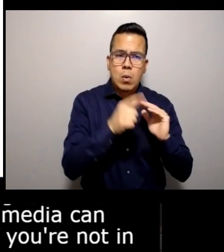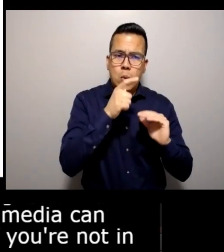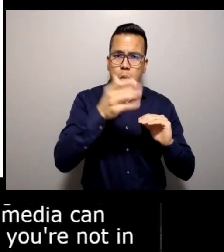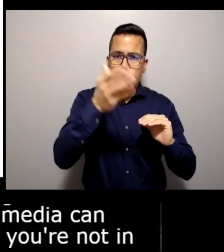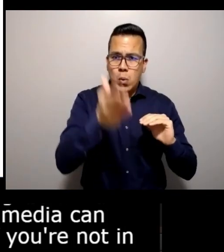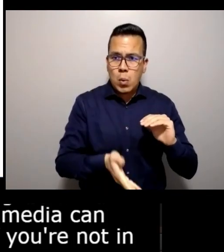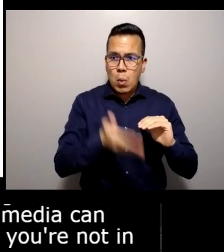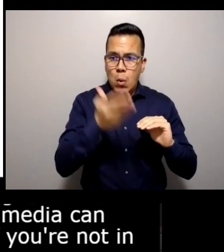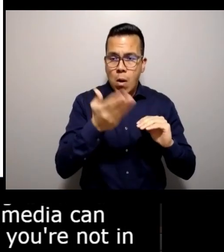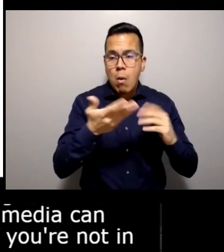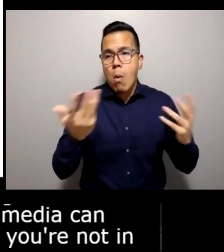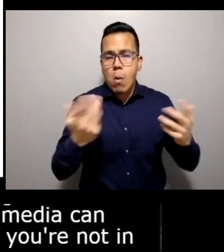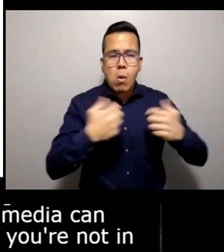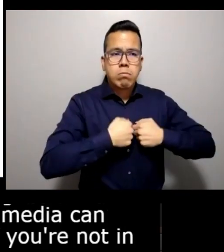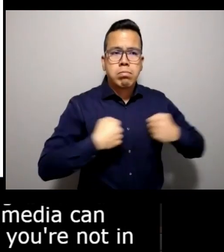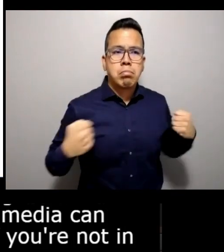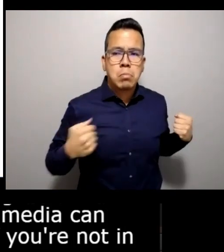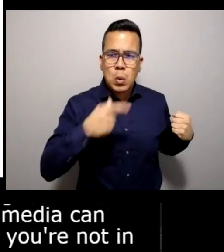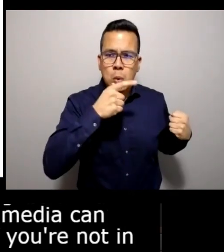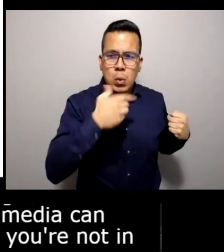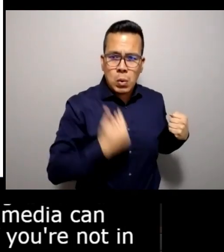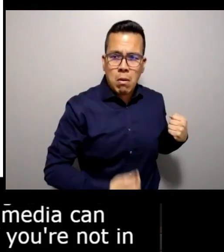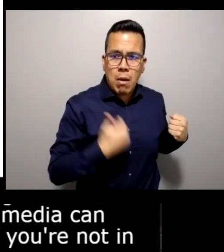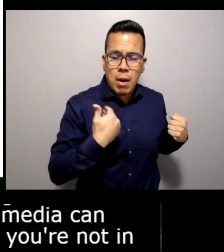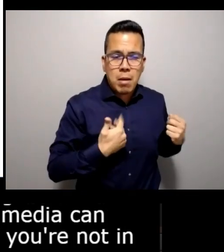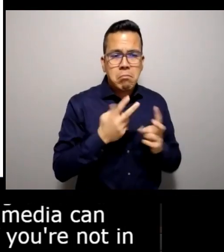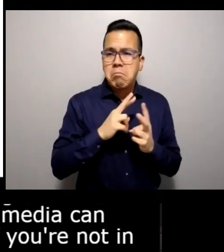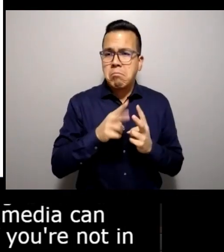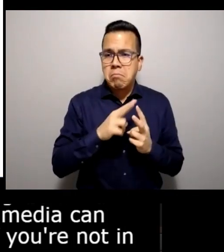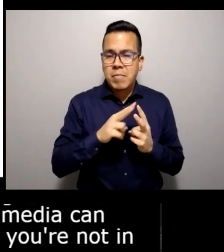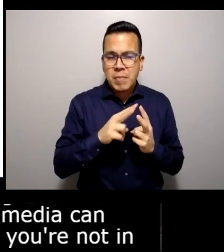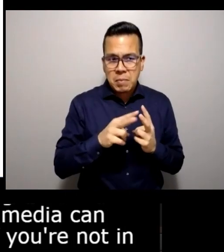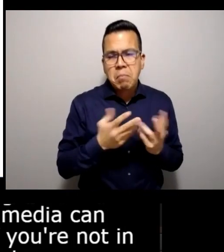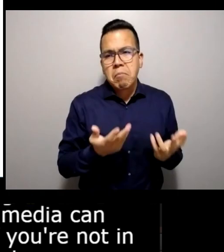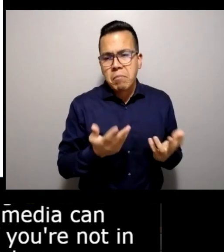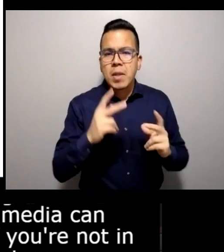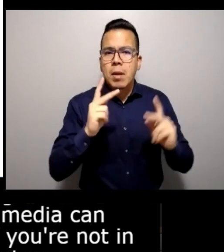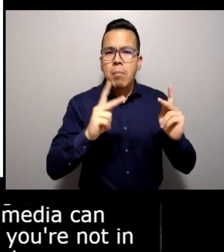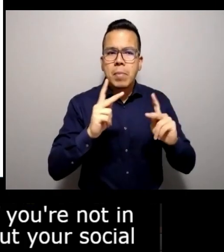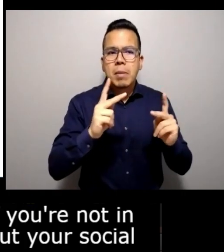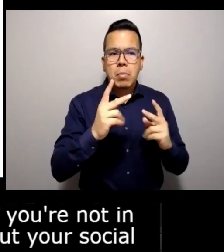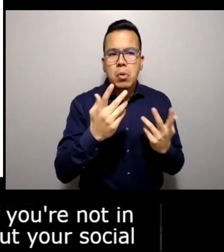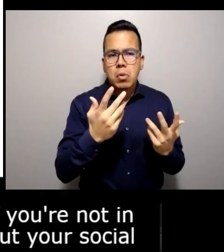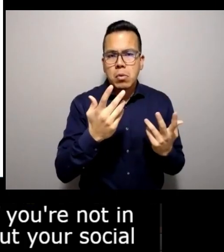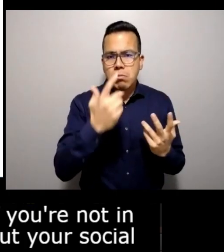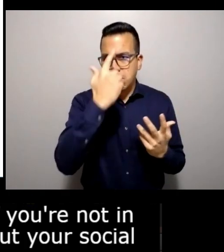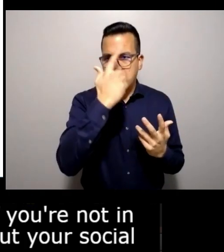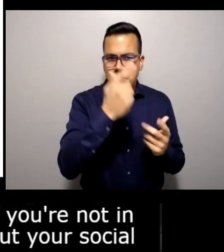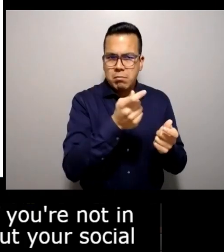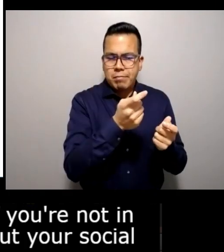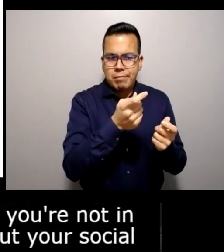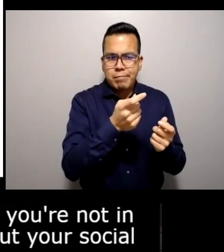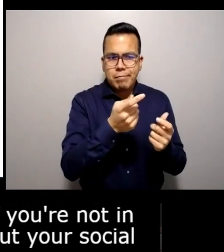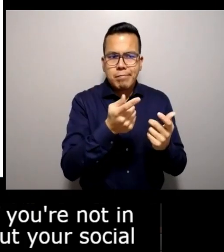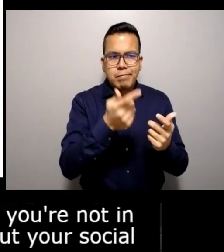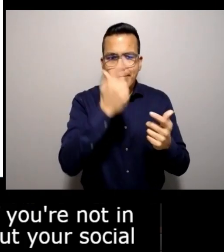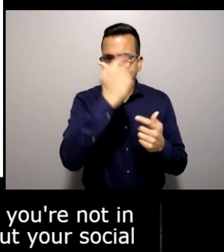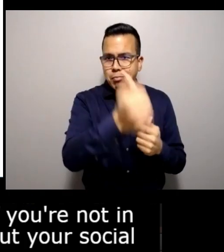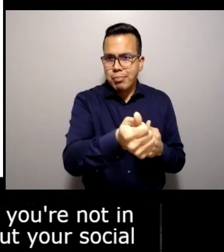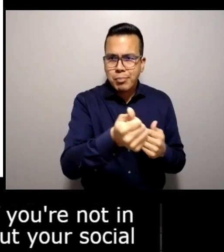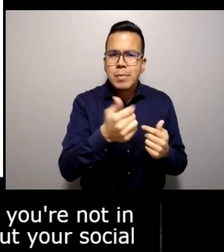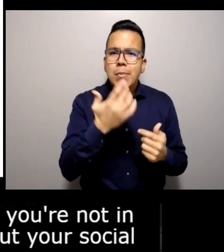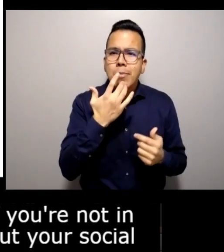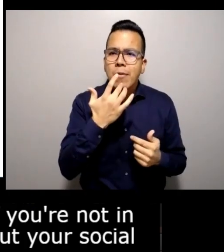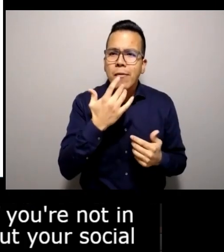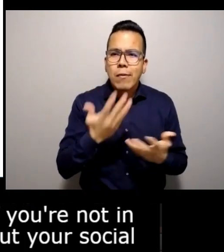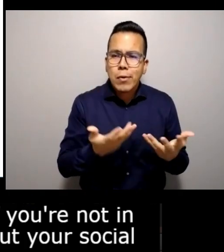your desire, you should fill out your social media profile, the profile section of your social media account,